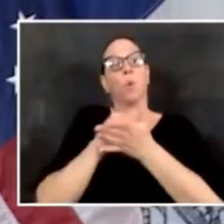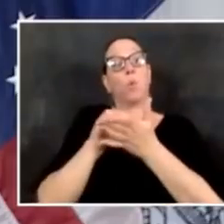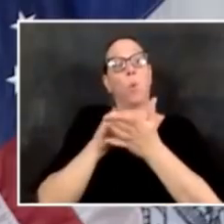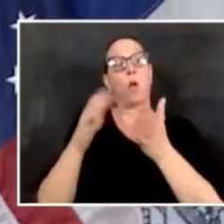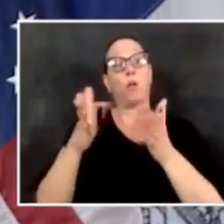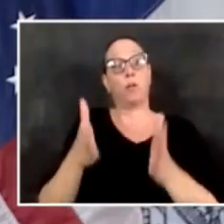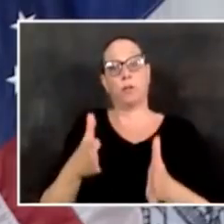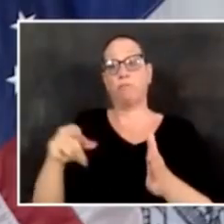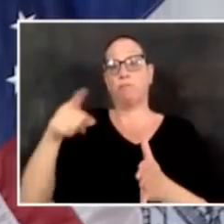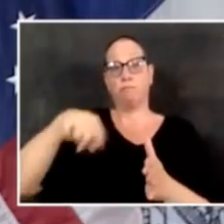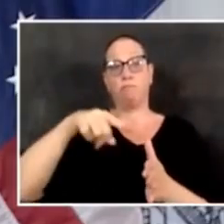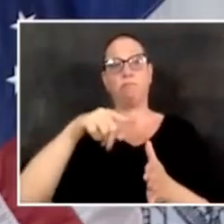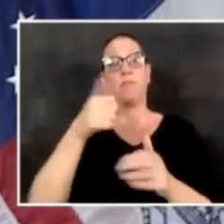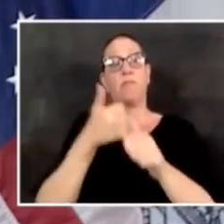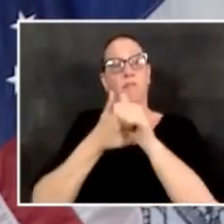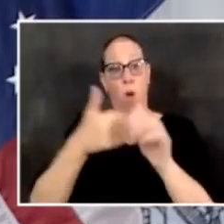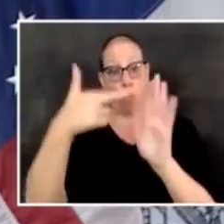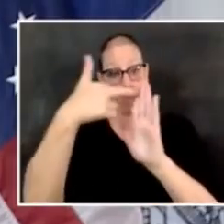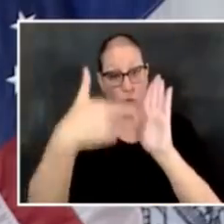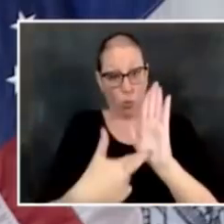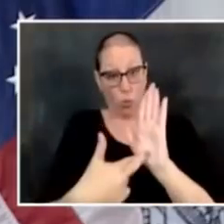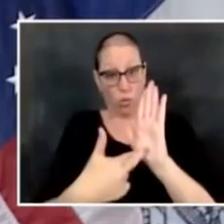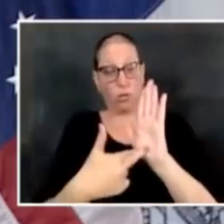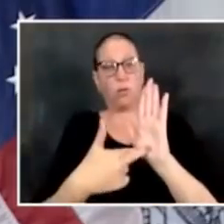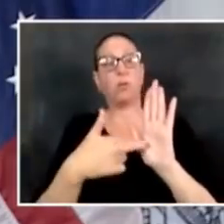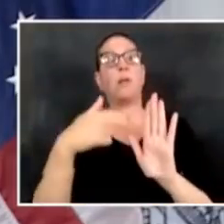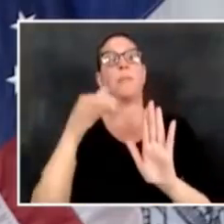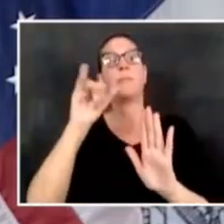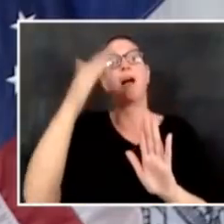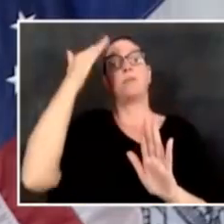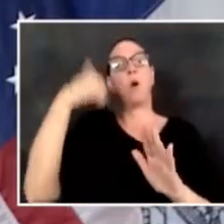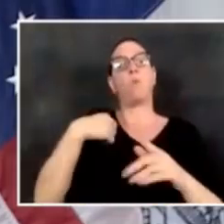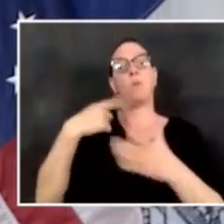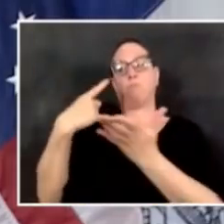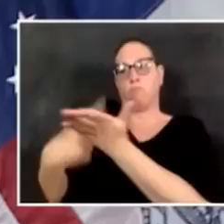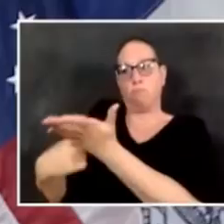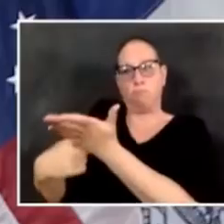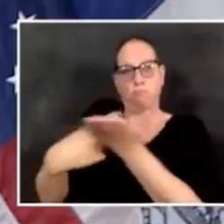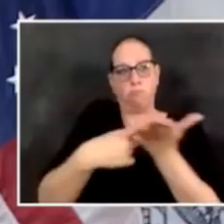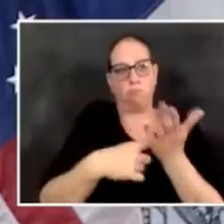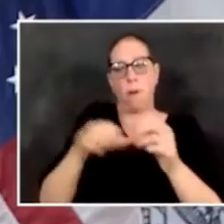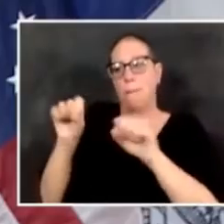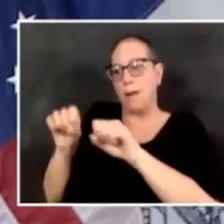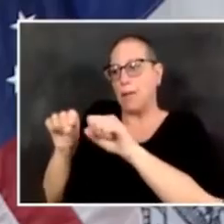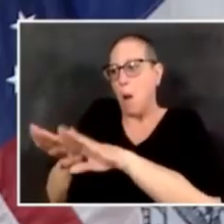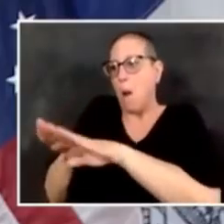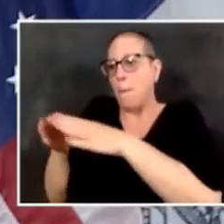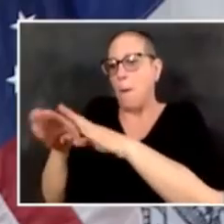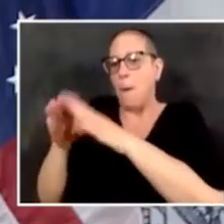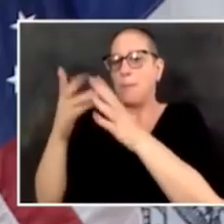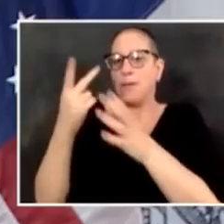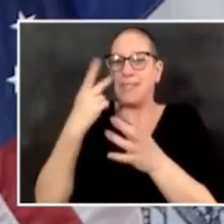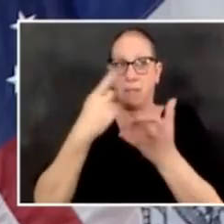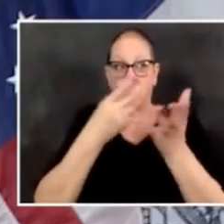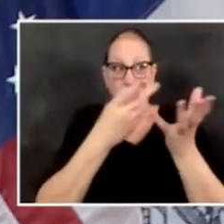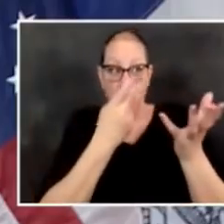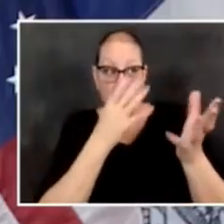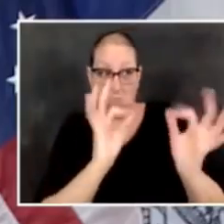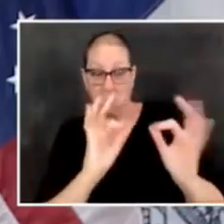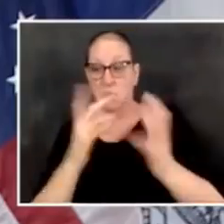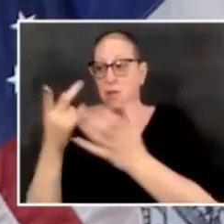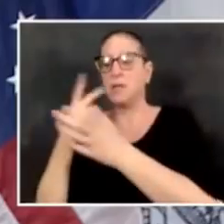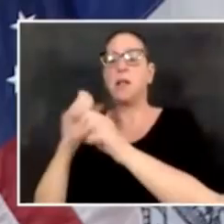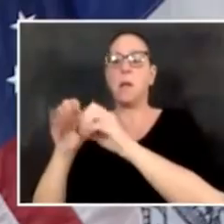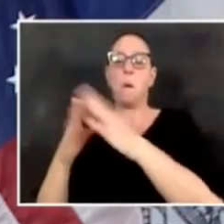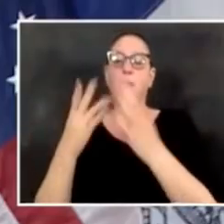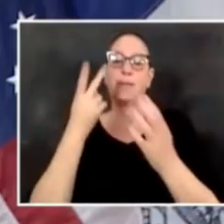one is going pretty well. The indicators that we're putting out, we've been making real progress. We haven't still turned the corner the way we need to, where we